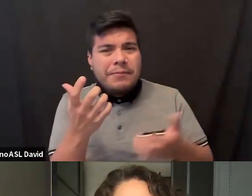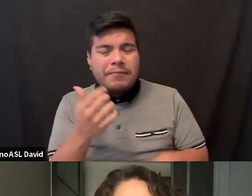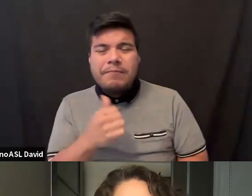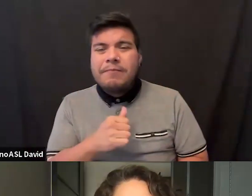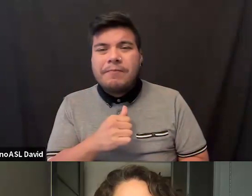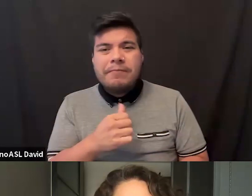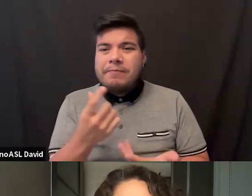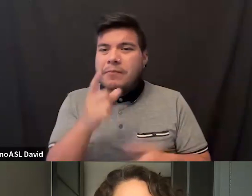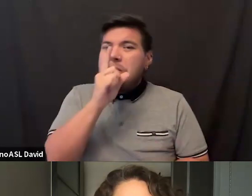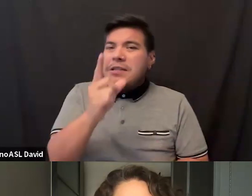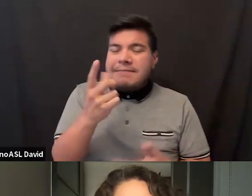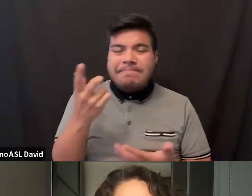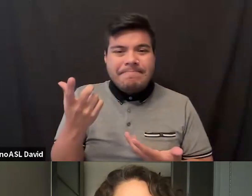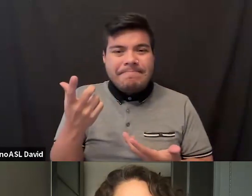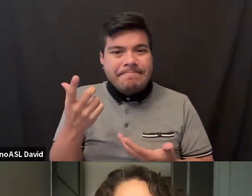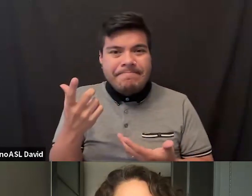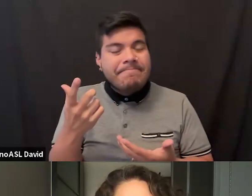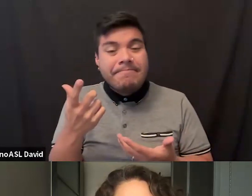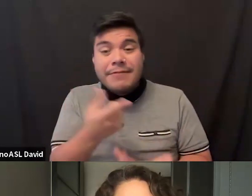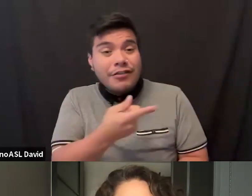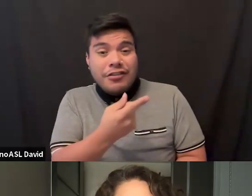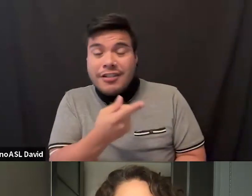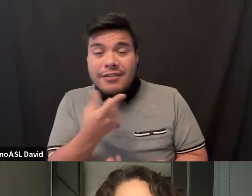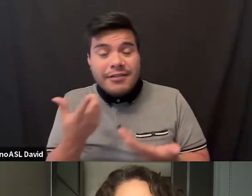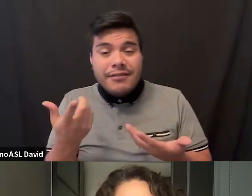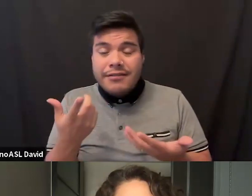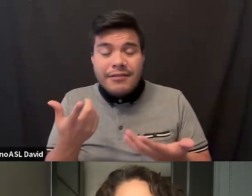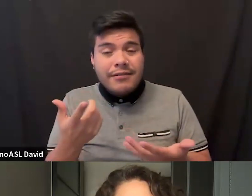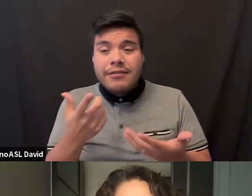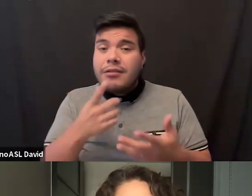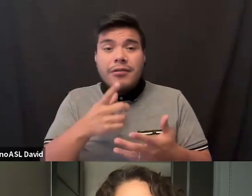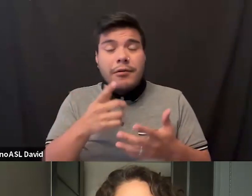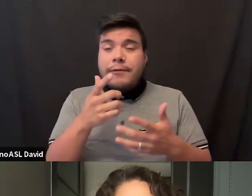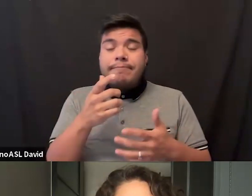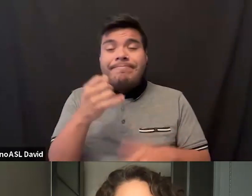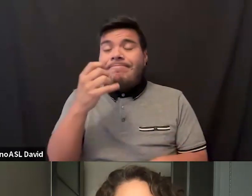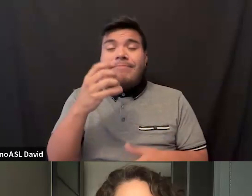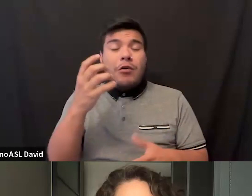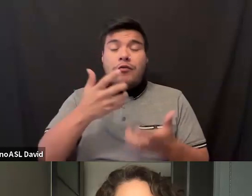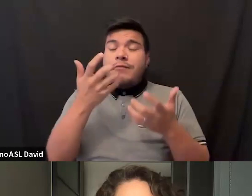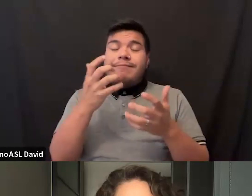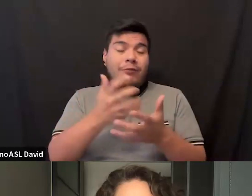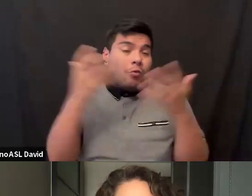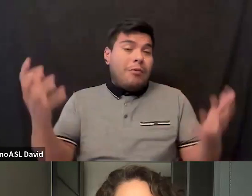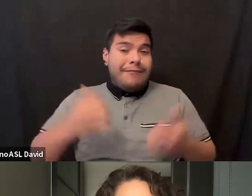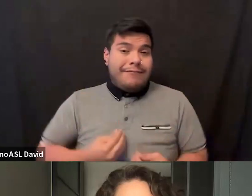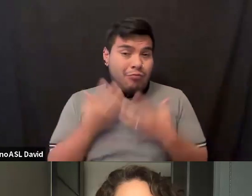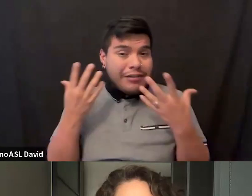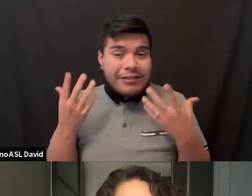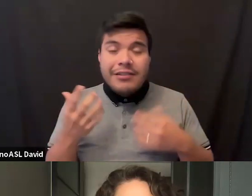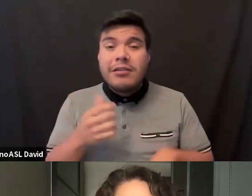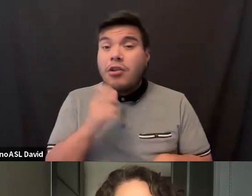it's really she's a big inspiration for me. So, but not only in the